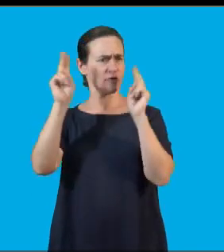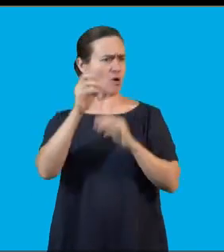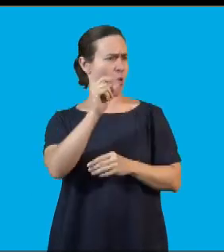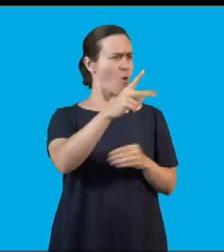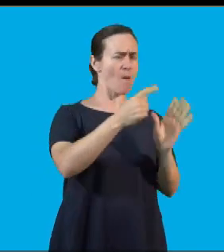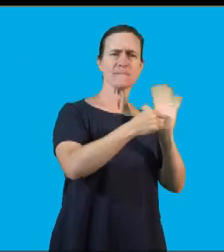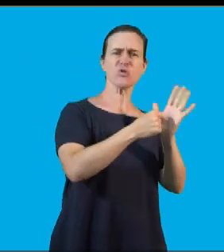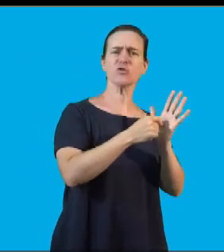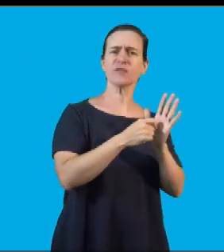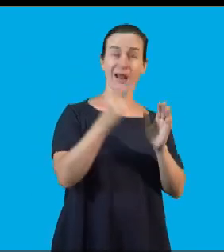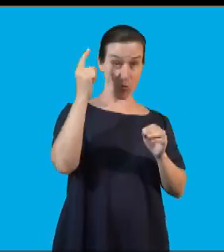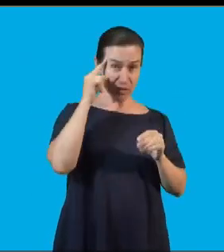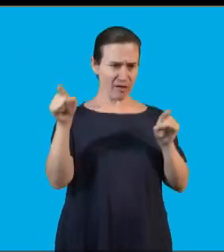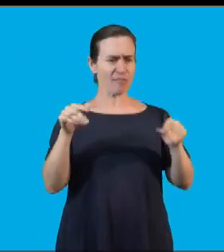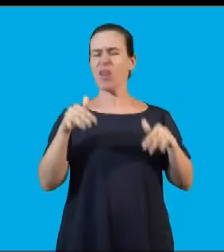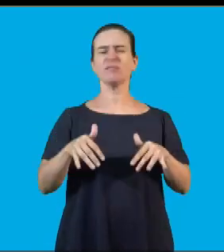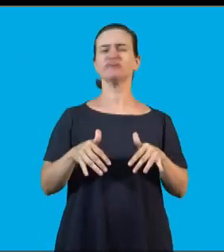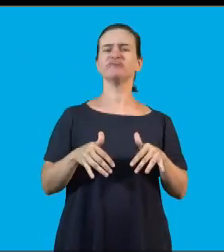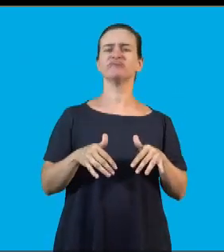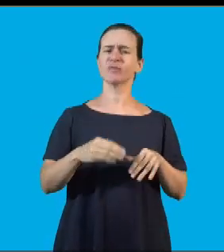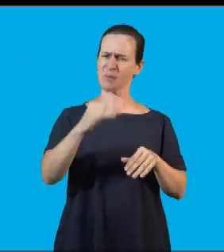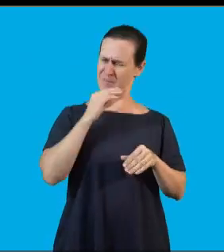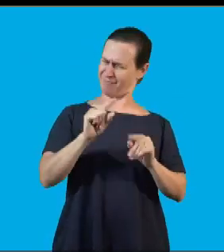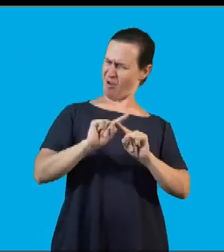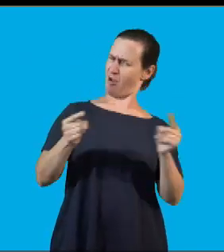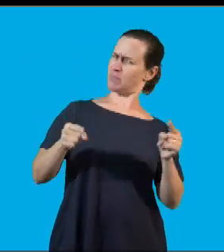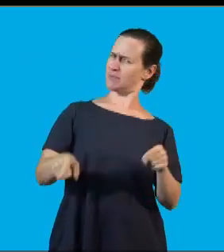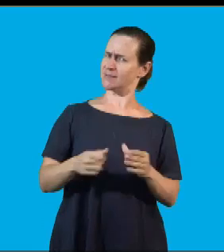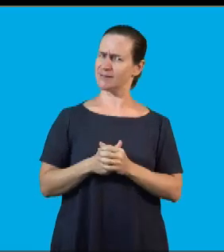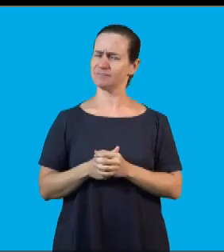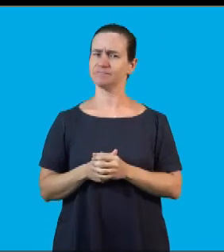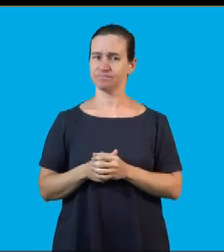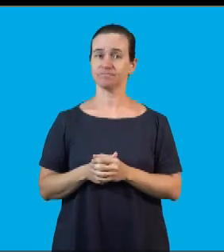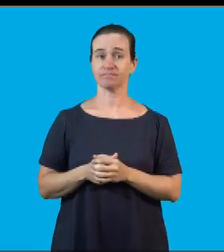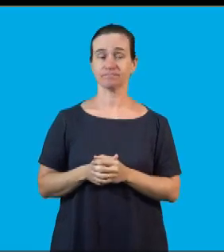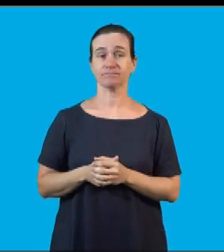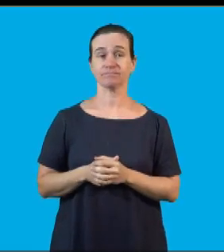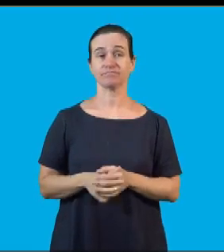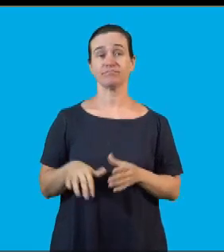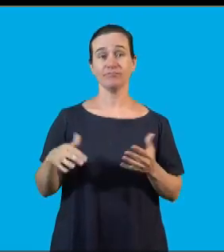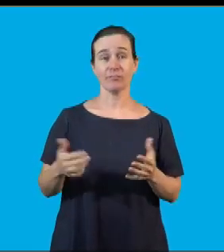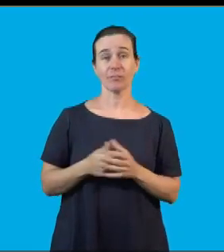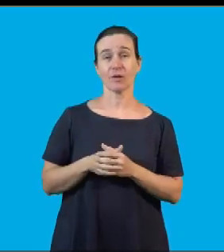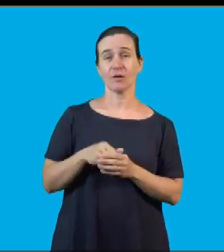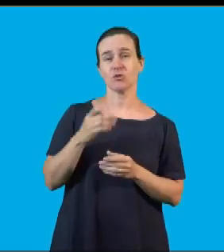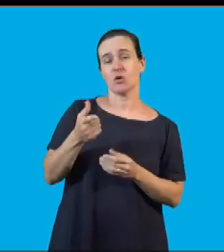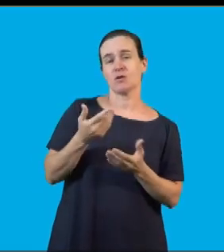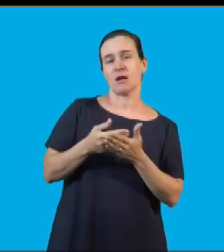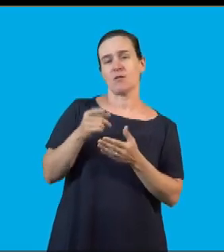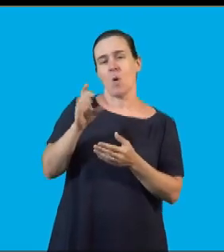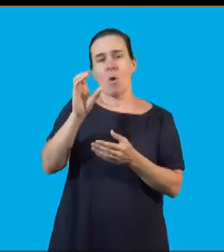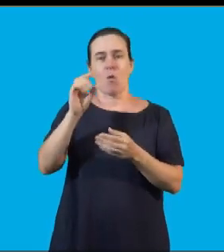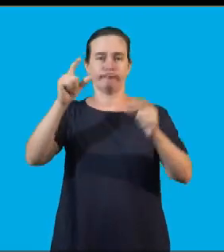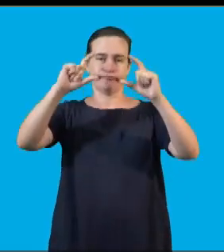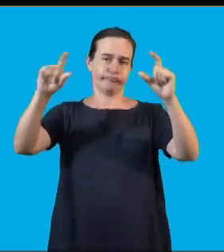way. You'll see there's a slash in this answer, which shows it could be or. So the first part or this last part